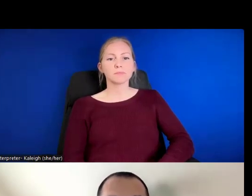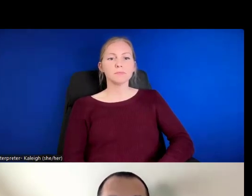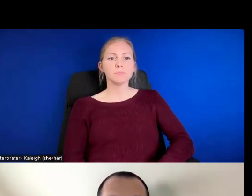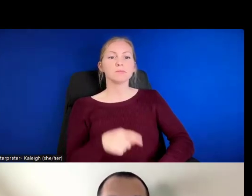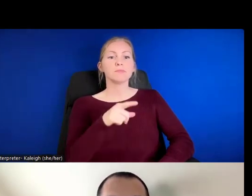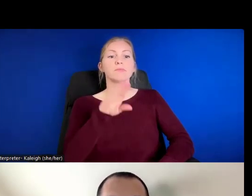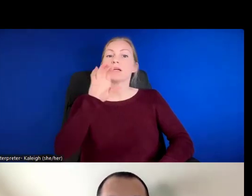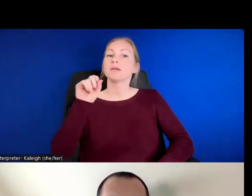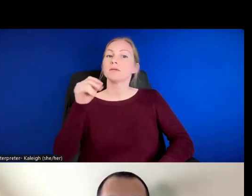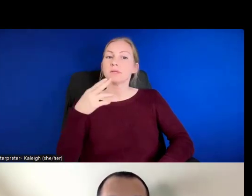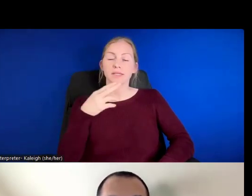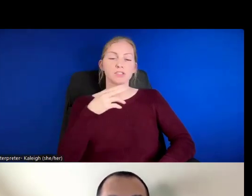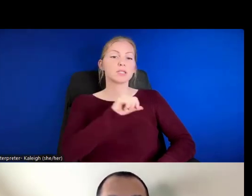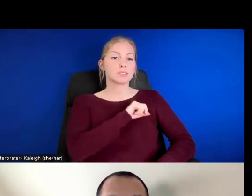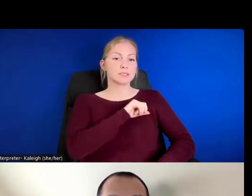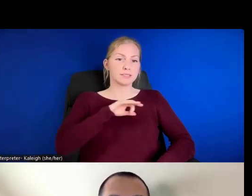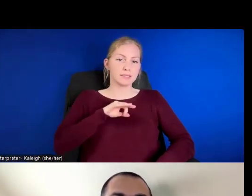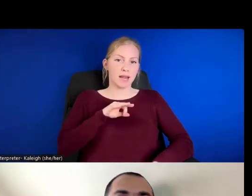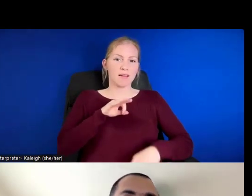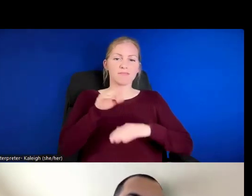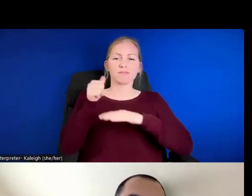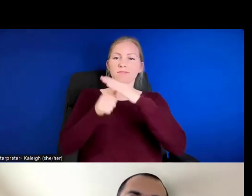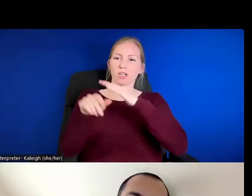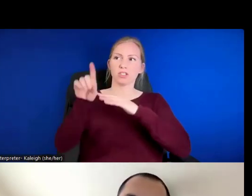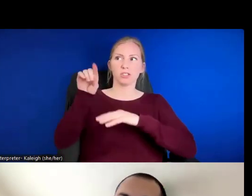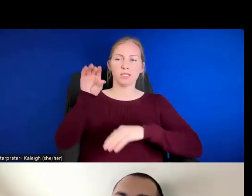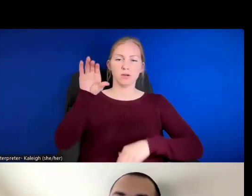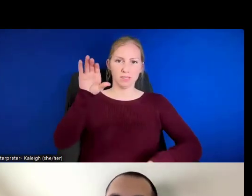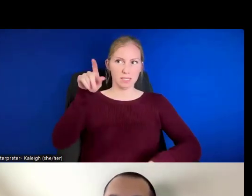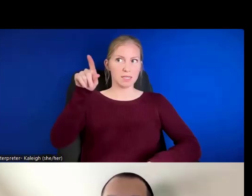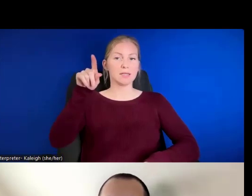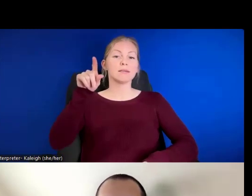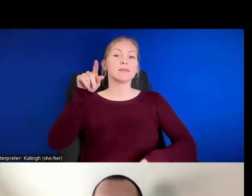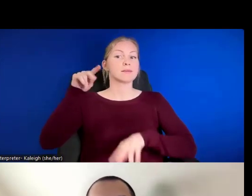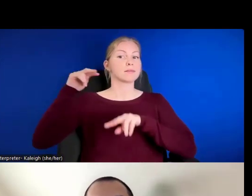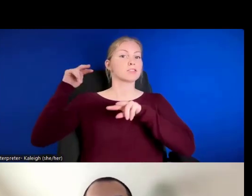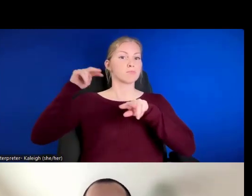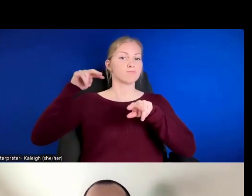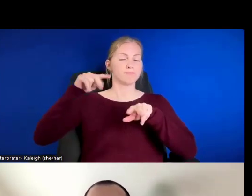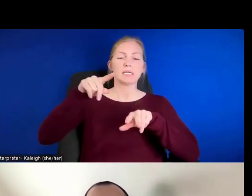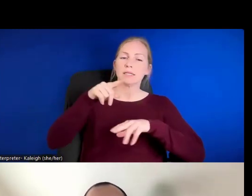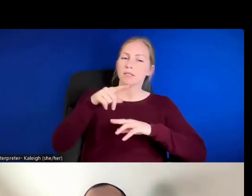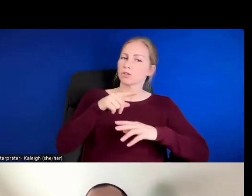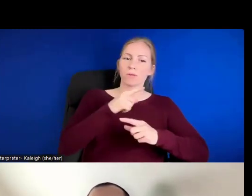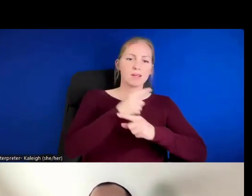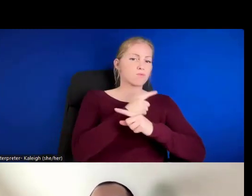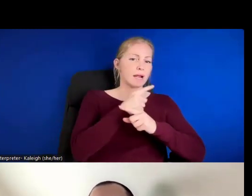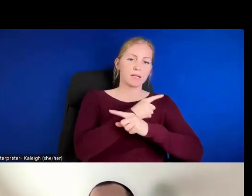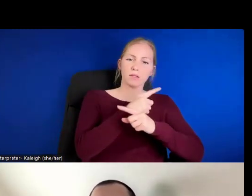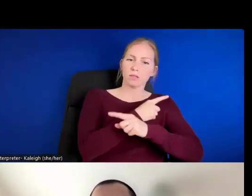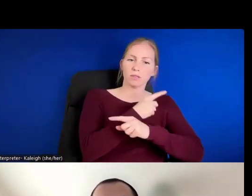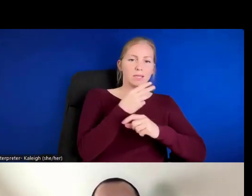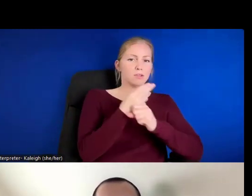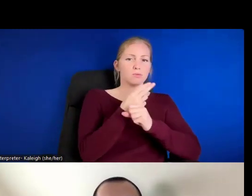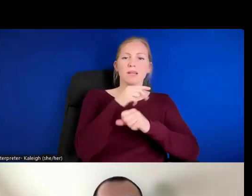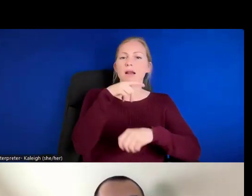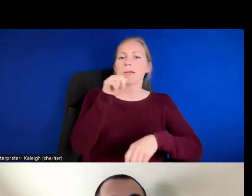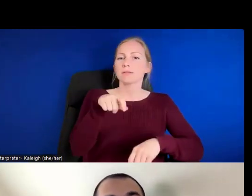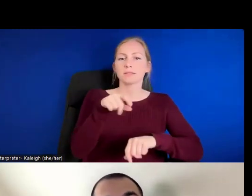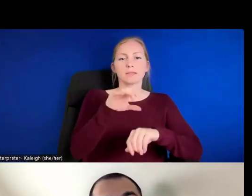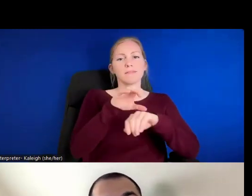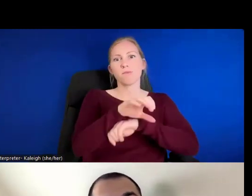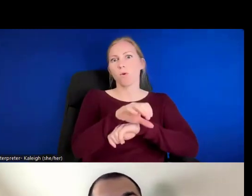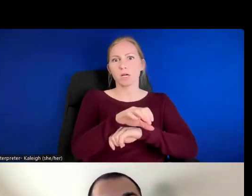Bridgewater staff under DOC oversight regularly use undue force on patients. Their practices